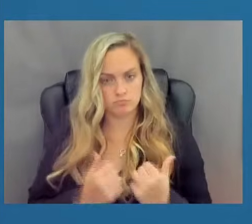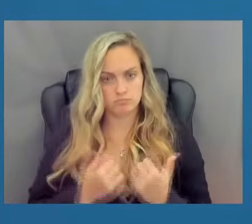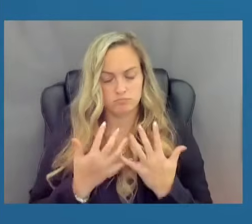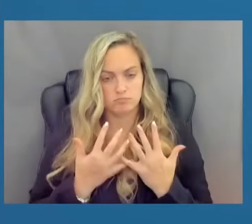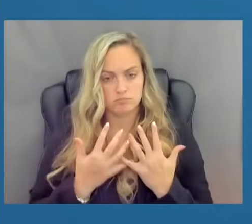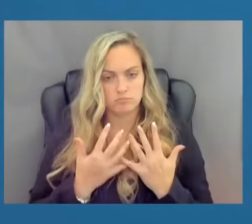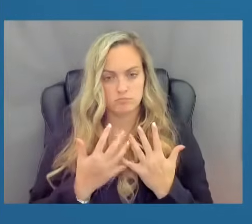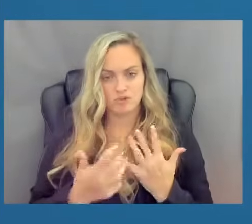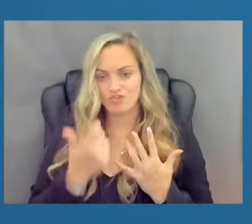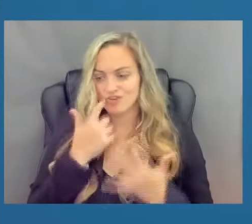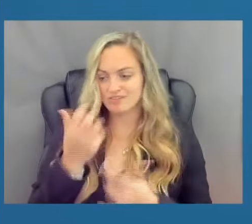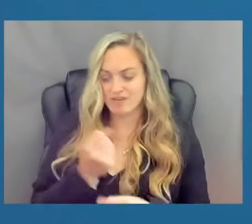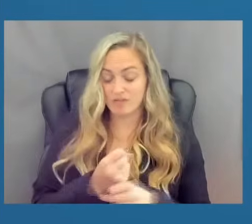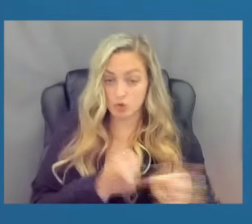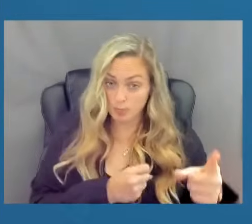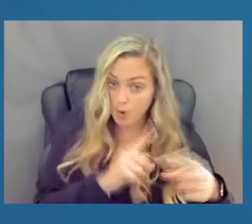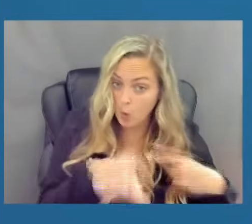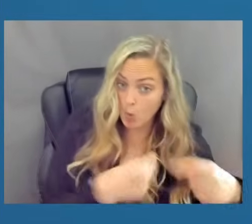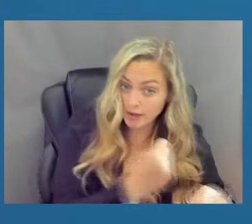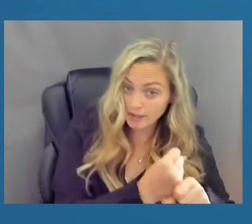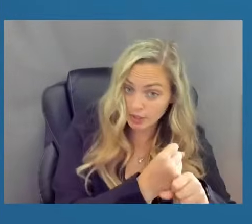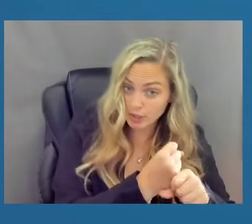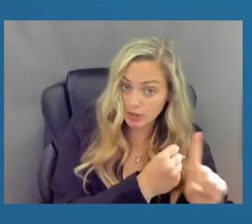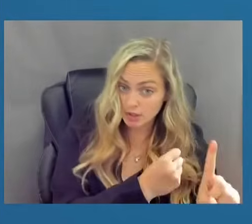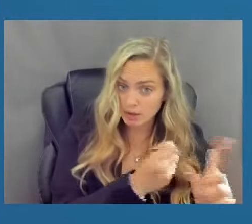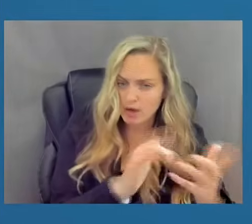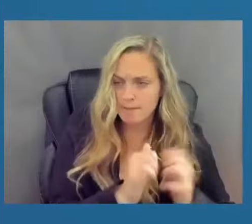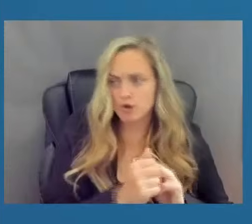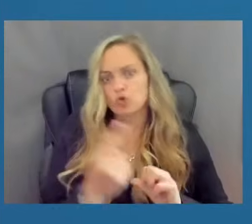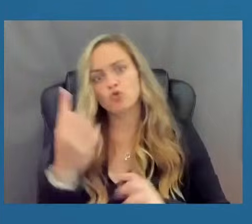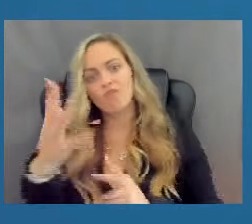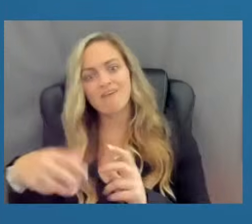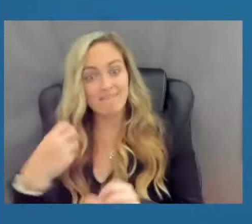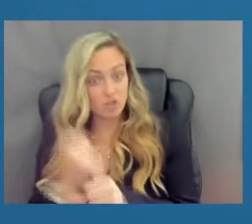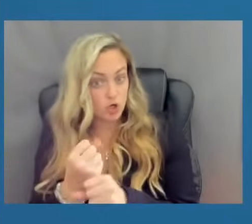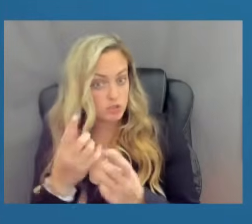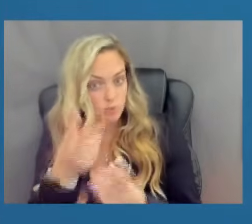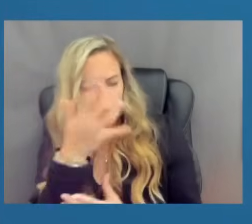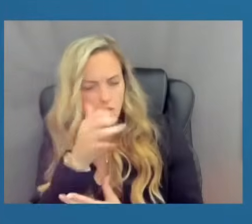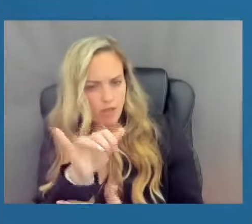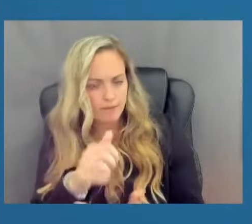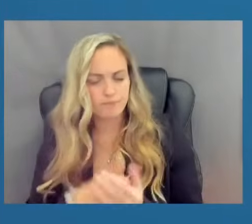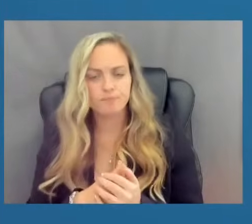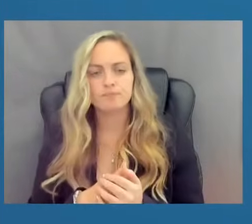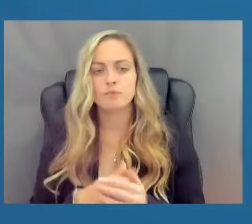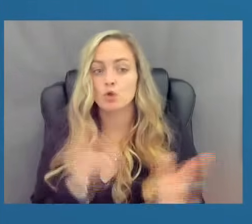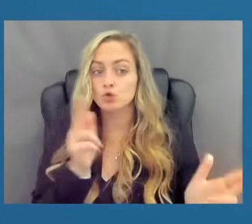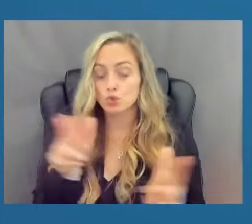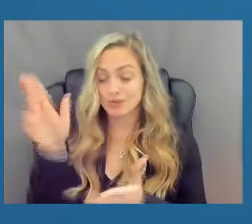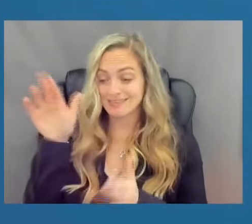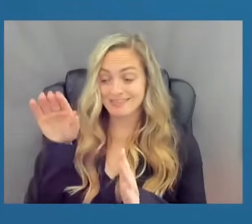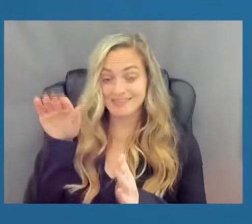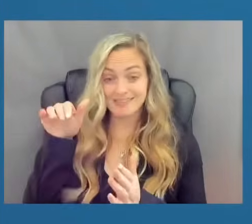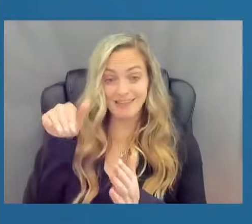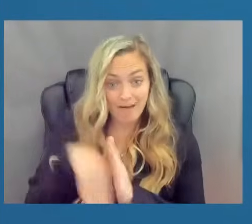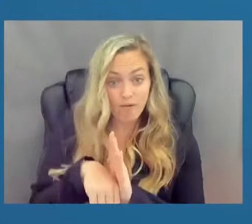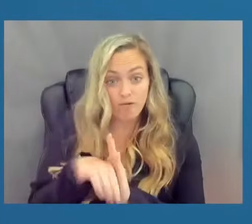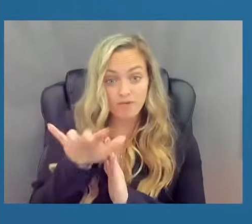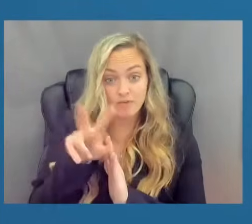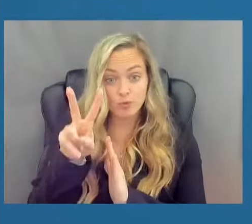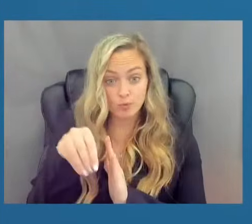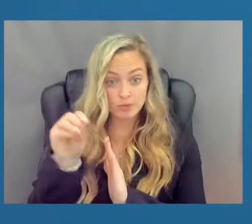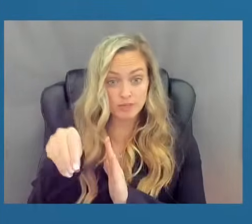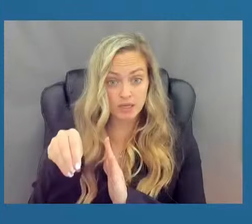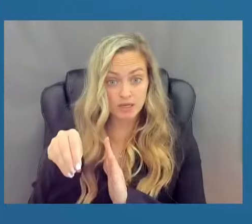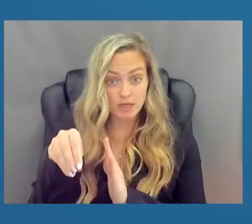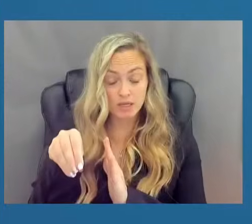is just 1 year till now, the numbers I just shared. Let's look at the last 5 years. Shootings are down 52%. That's